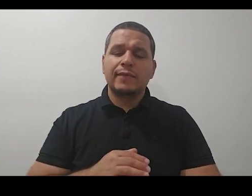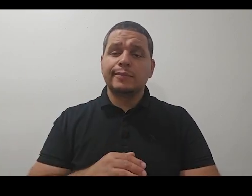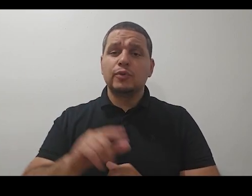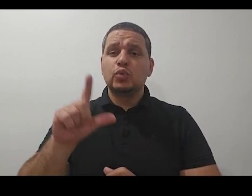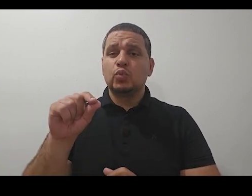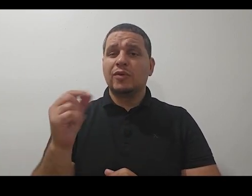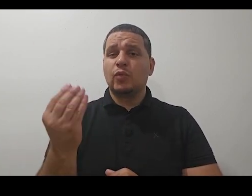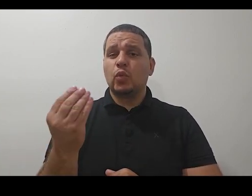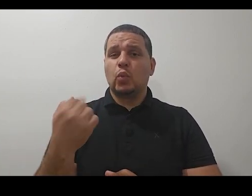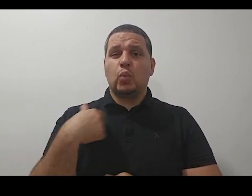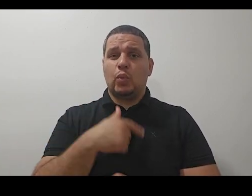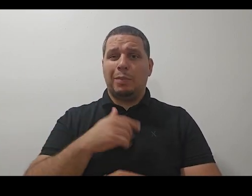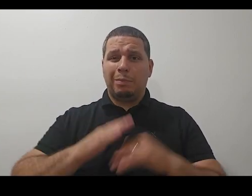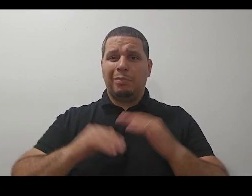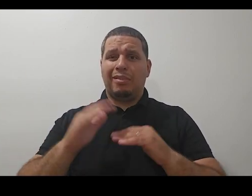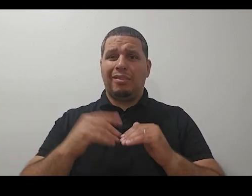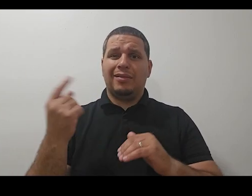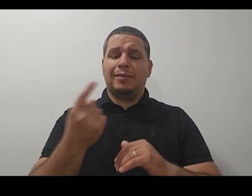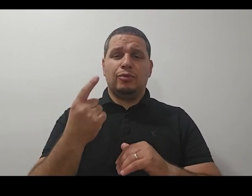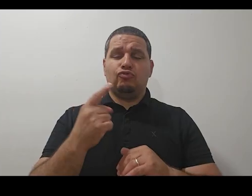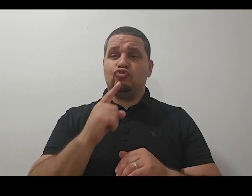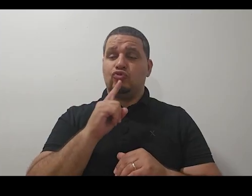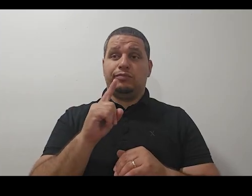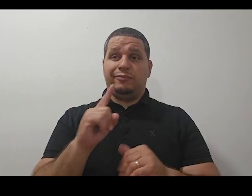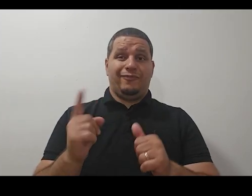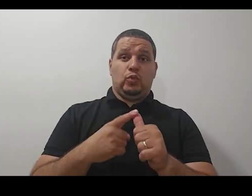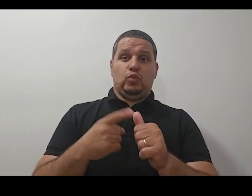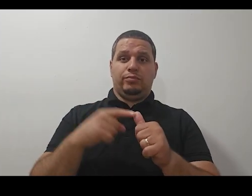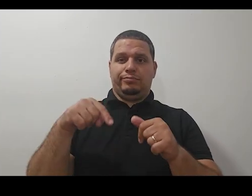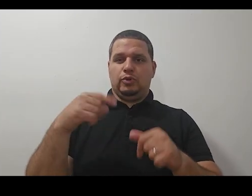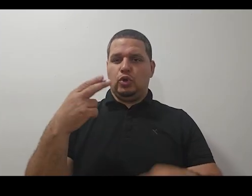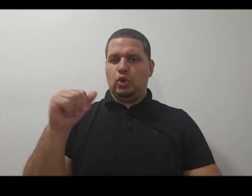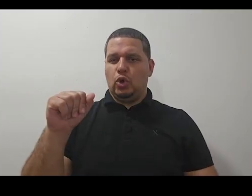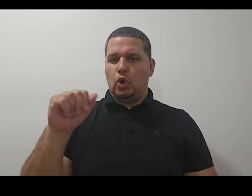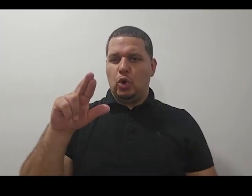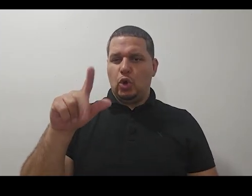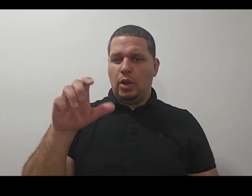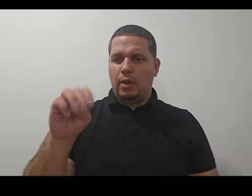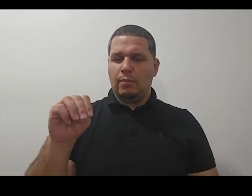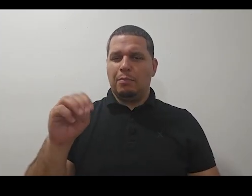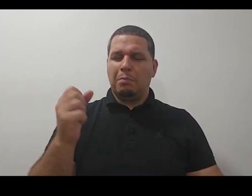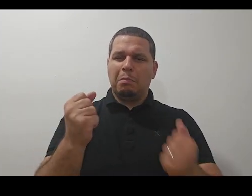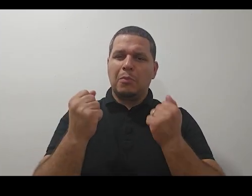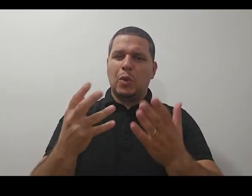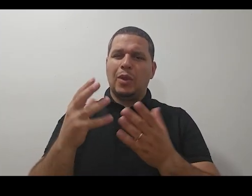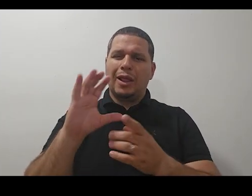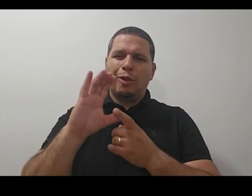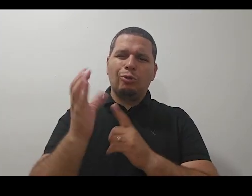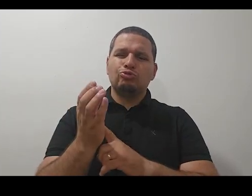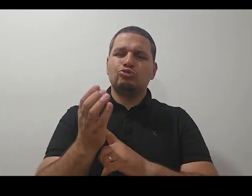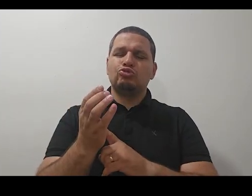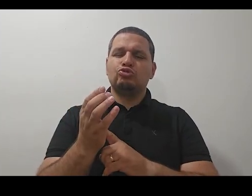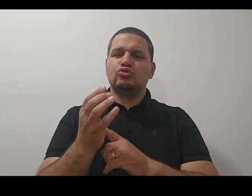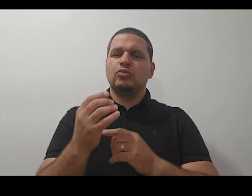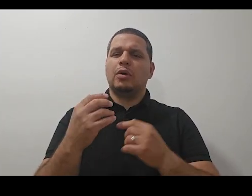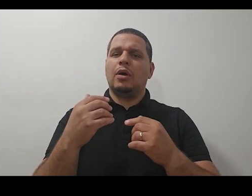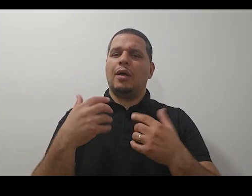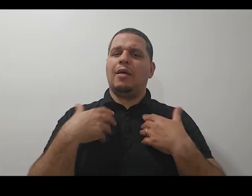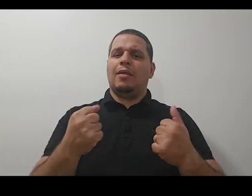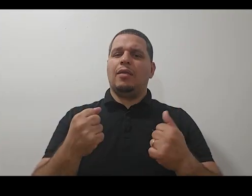in 2014, we built something revolutionary right here in East Harlem, a multicultural, community-based health and wellness